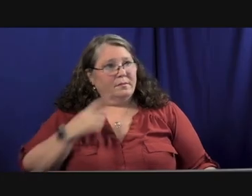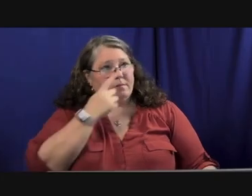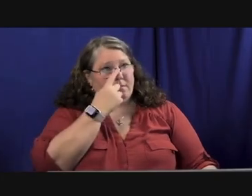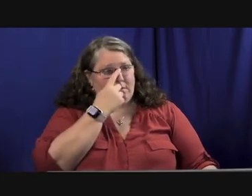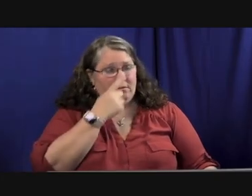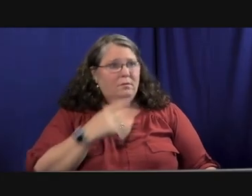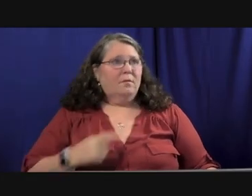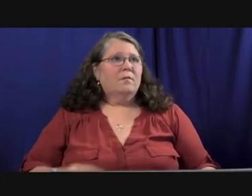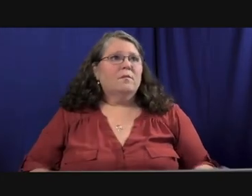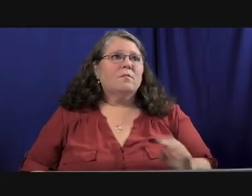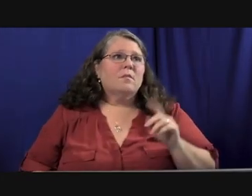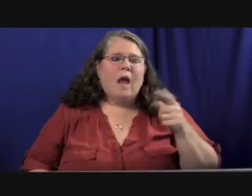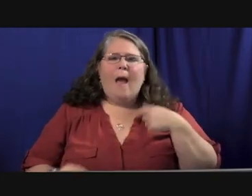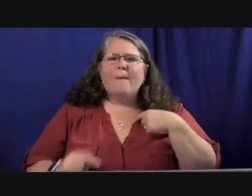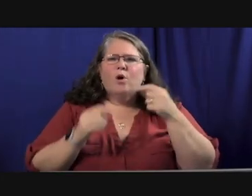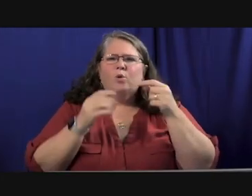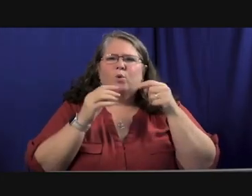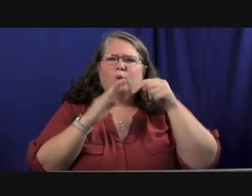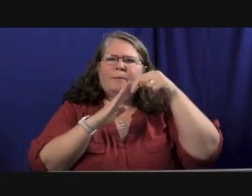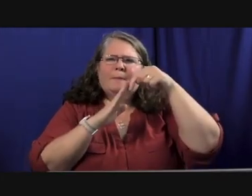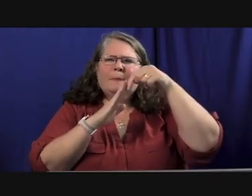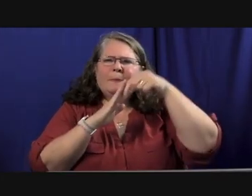I'm